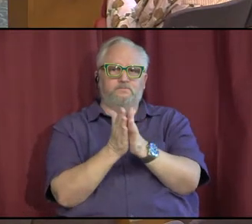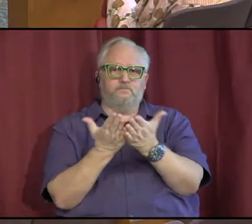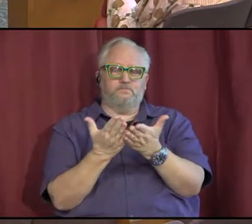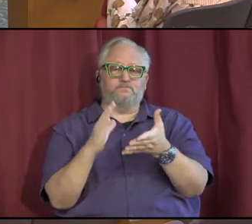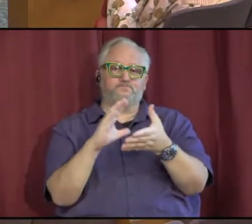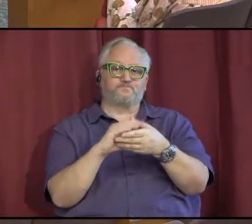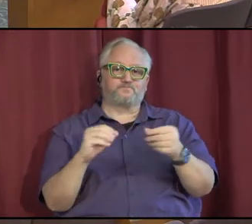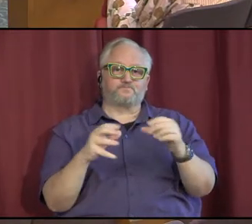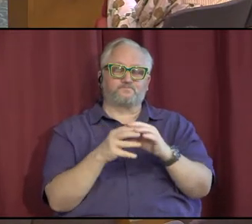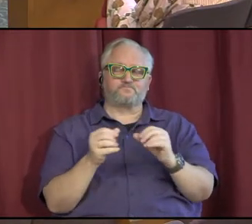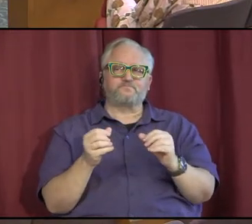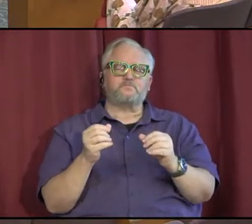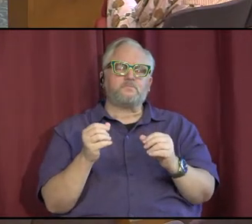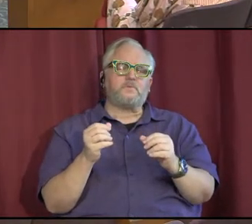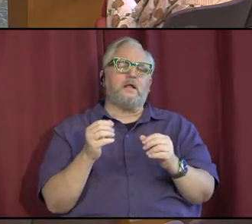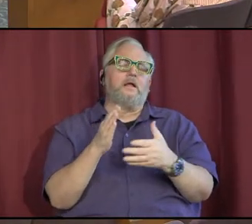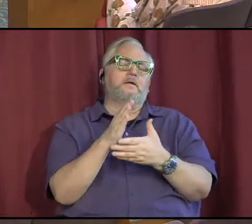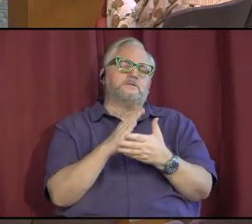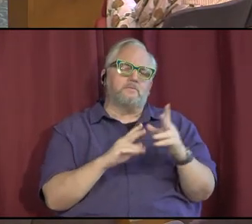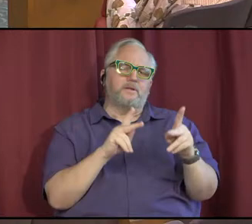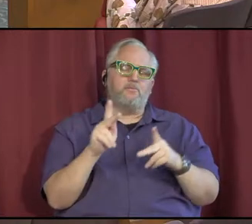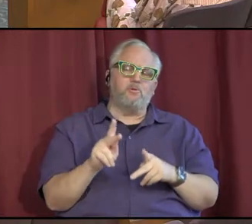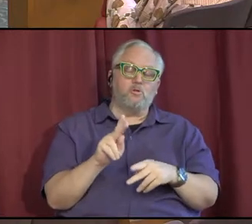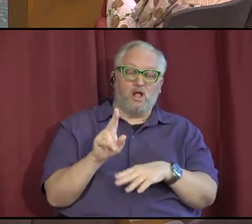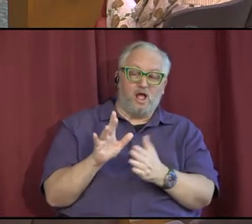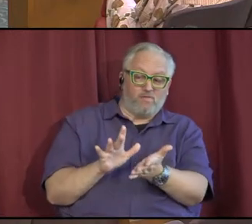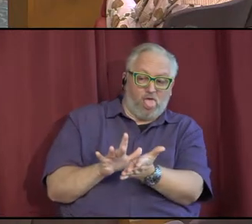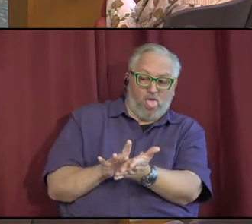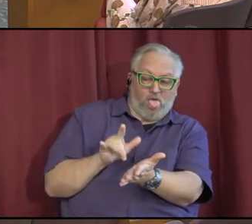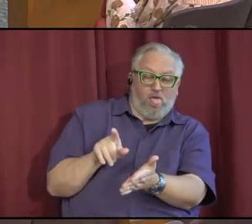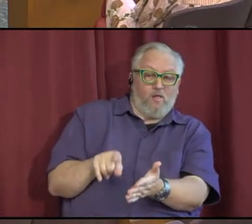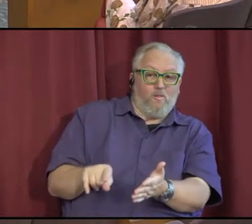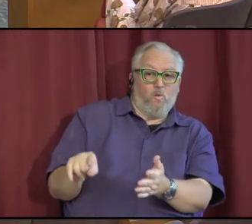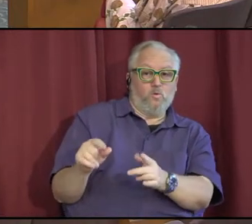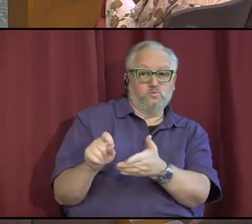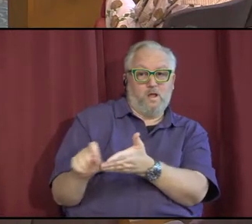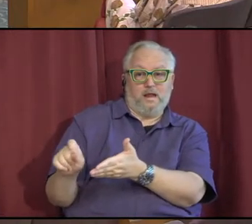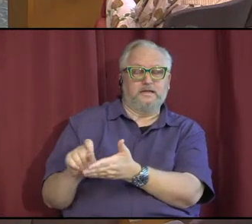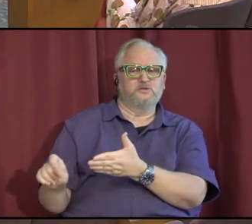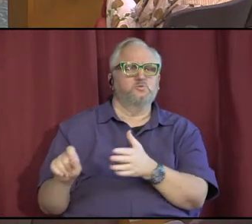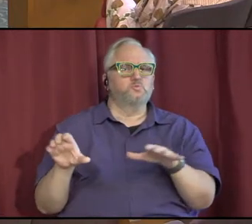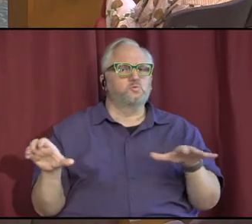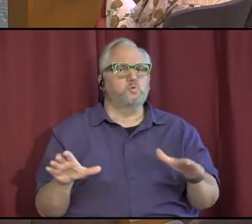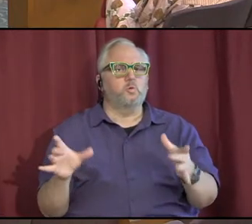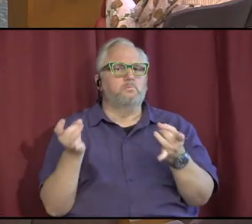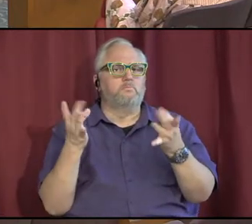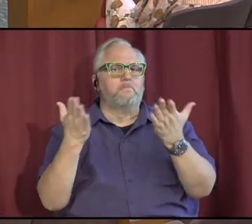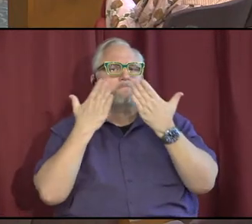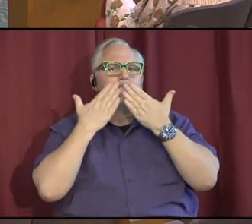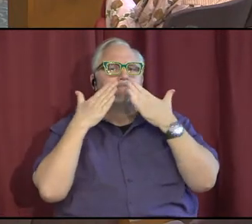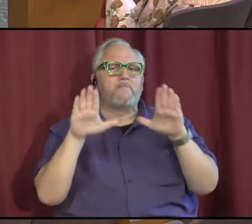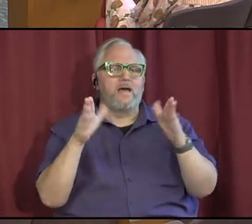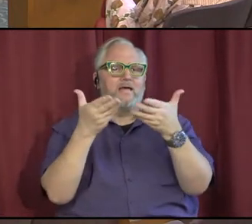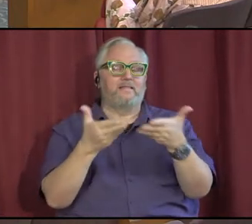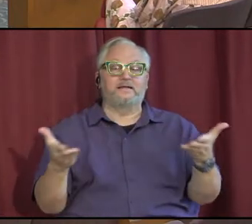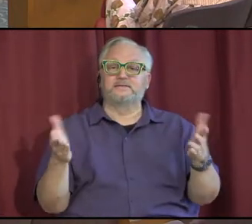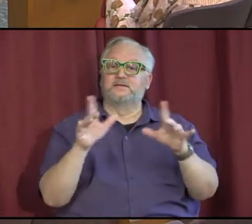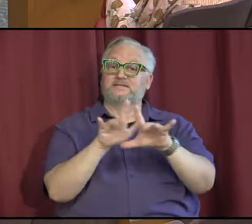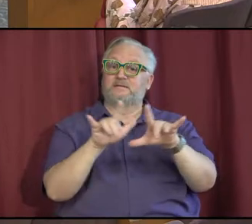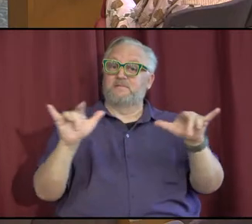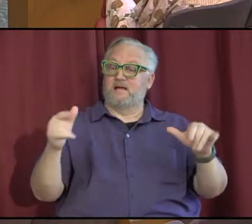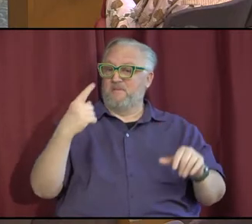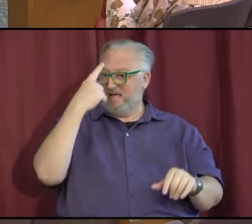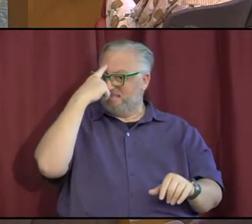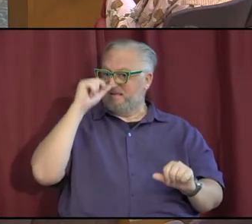sometimes been used by people as reasons to do some pretty bad things. But I also think they can be beautiful and